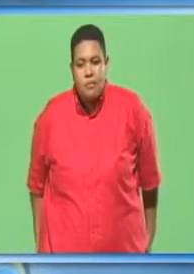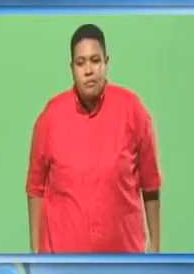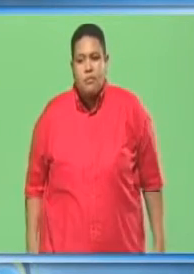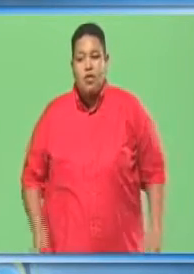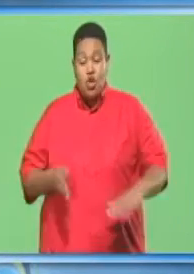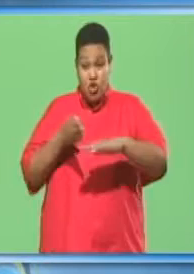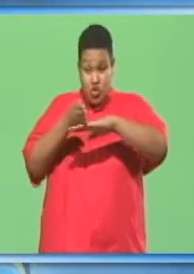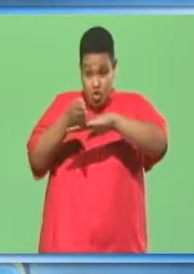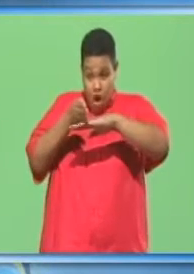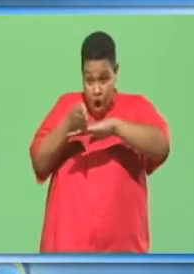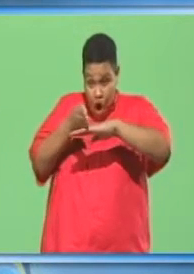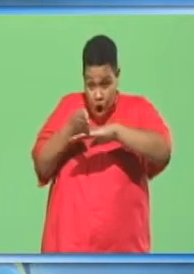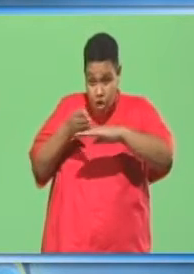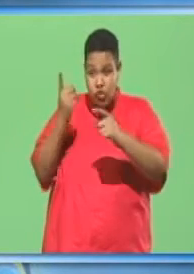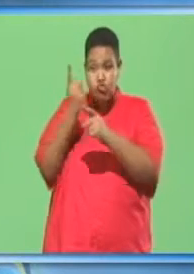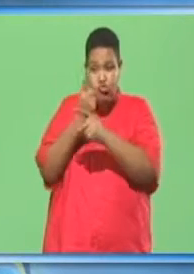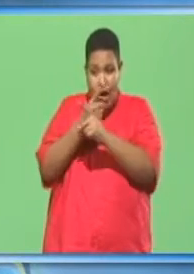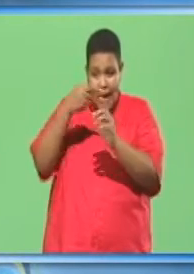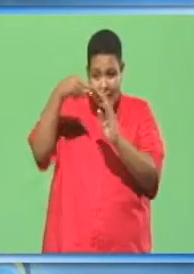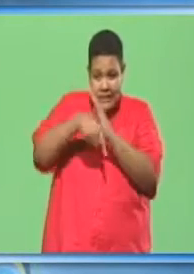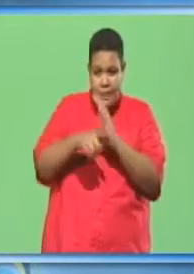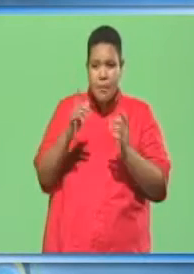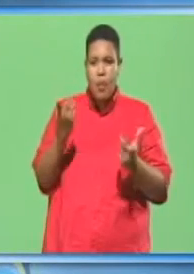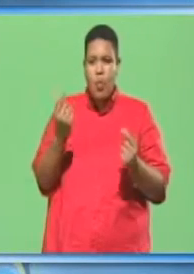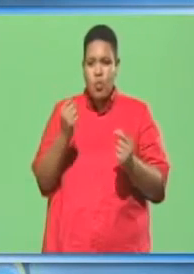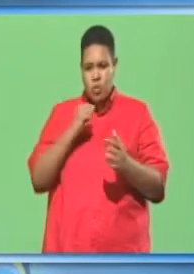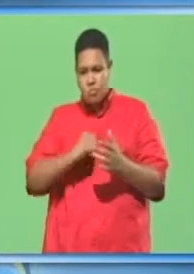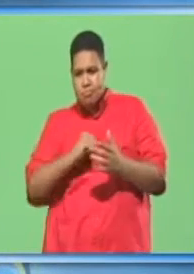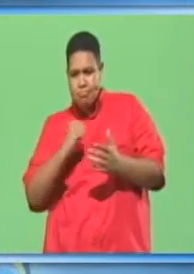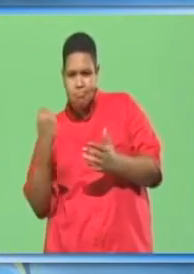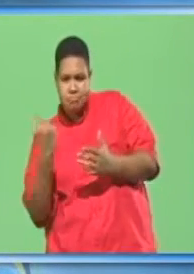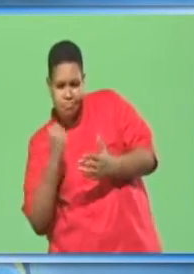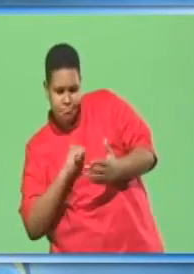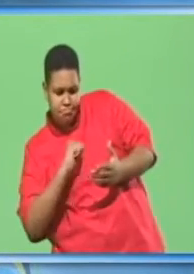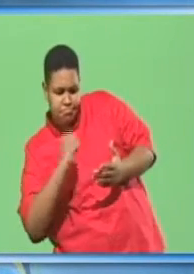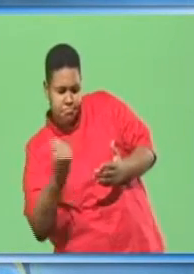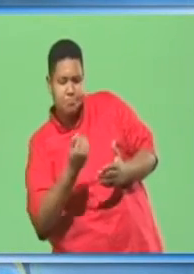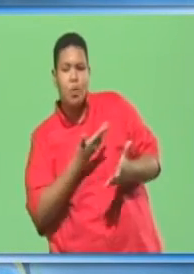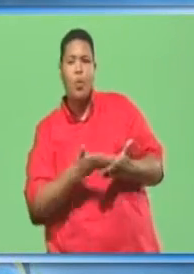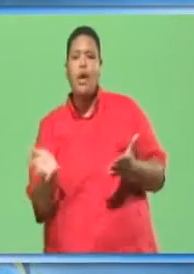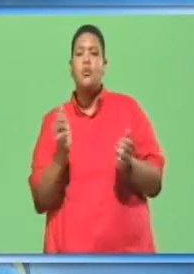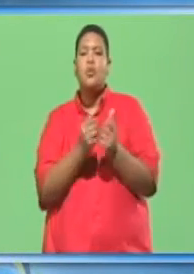Saw down to the correct depth, then chop out the waste with a chisel.